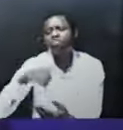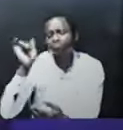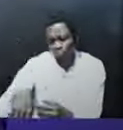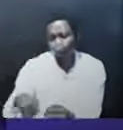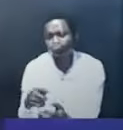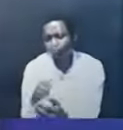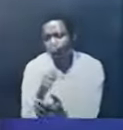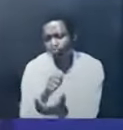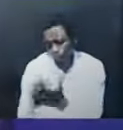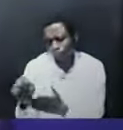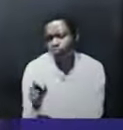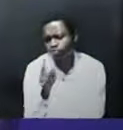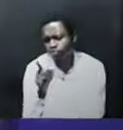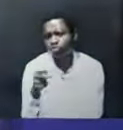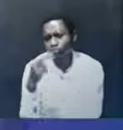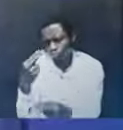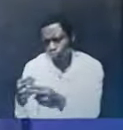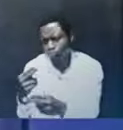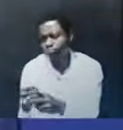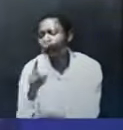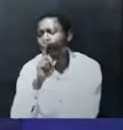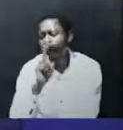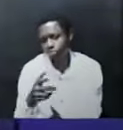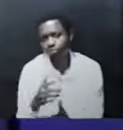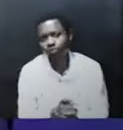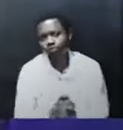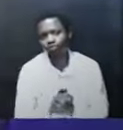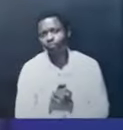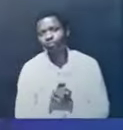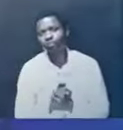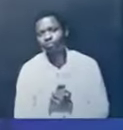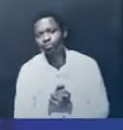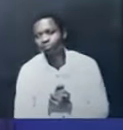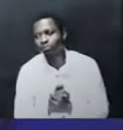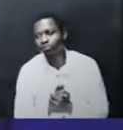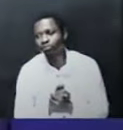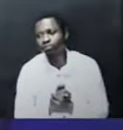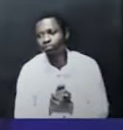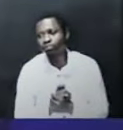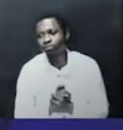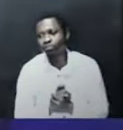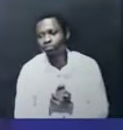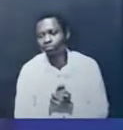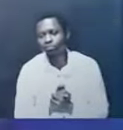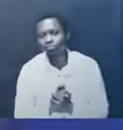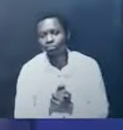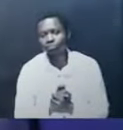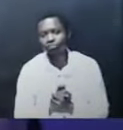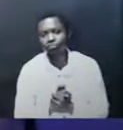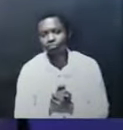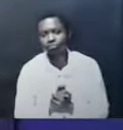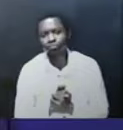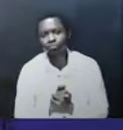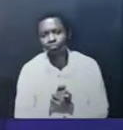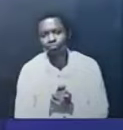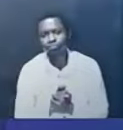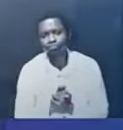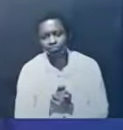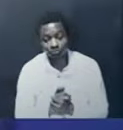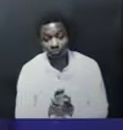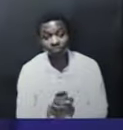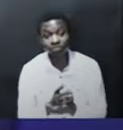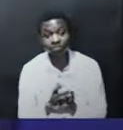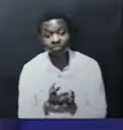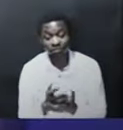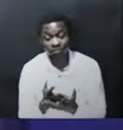for hwete a wohwete ye no eno ene siesie Kristo ne maye no ede ma wiase nyina. See, the dispersion of the